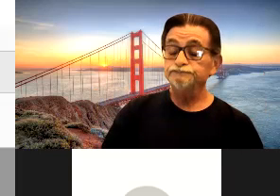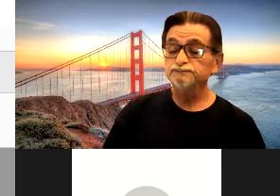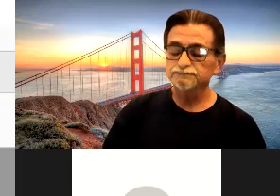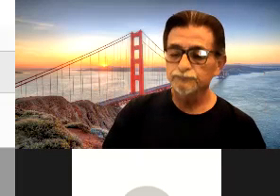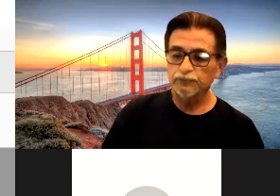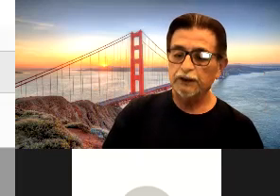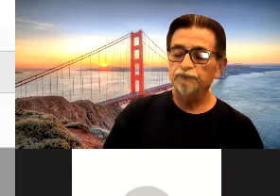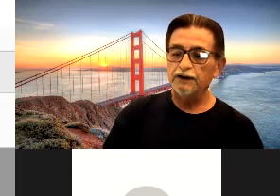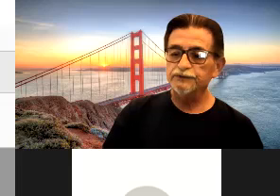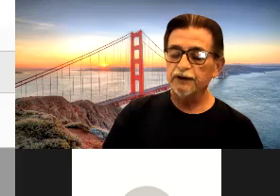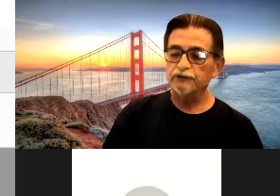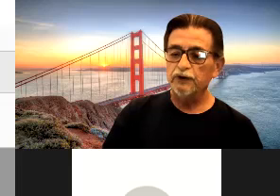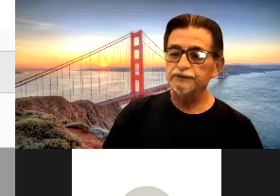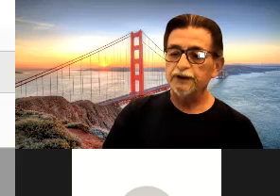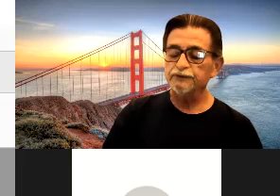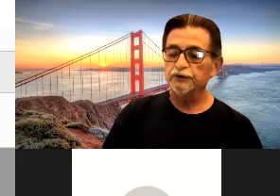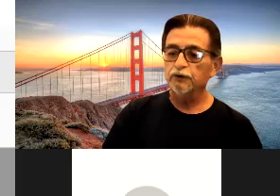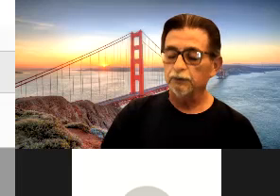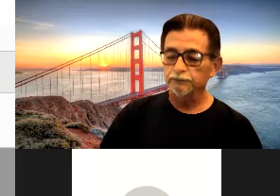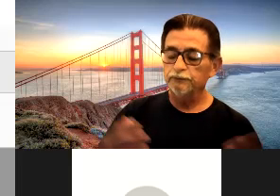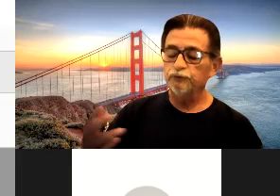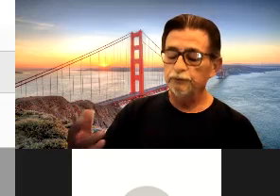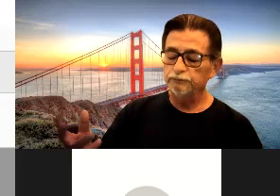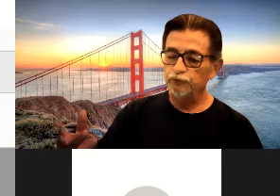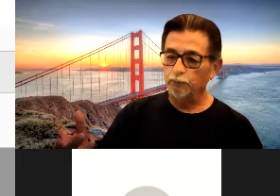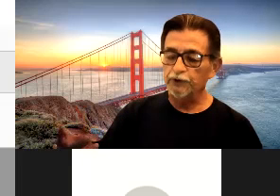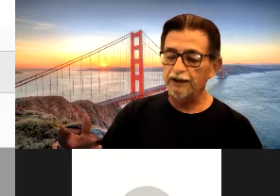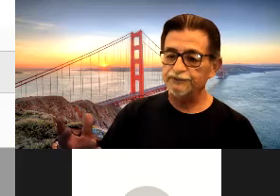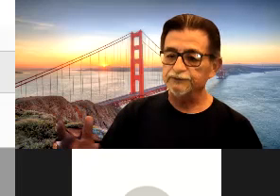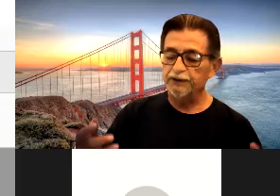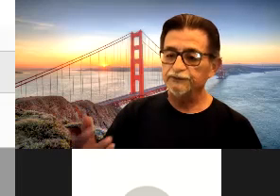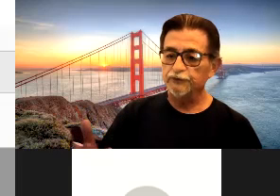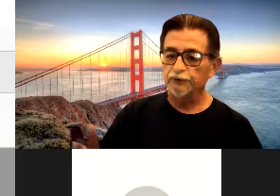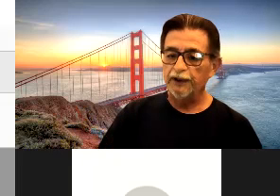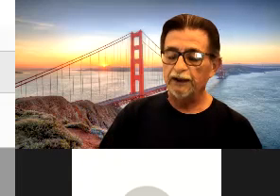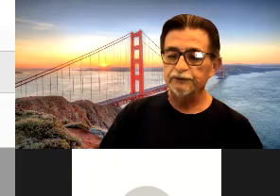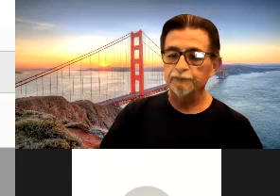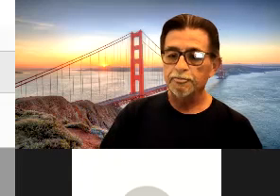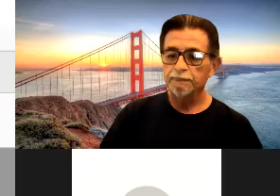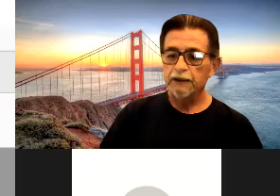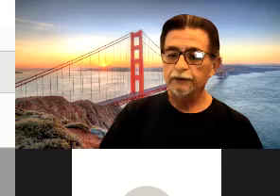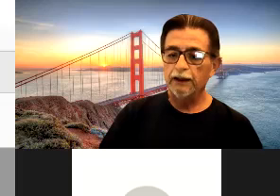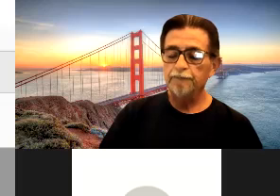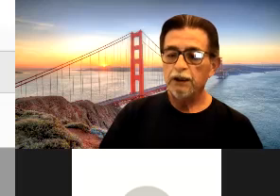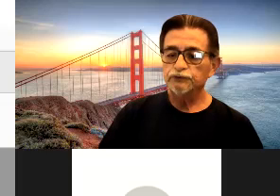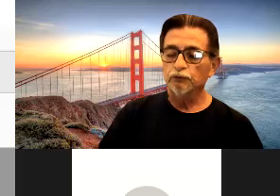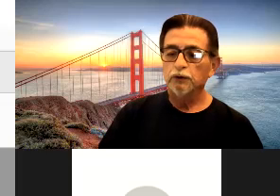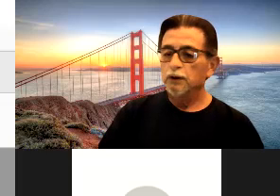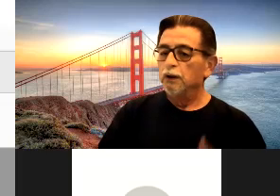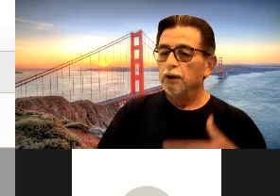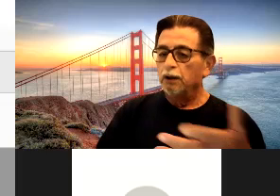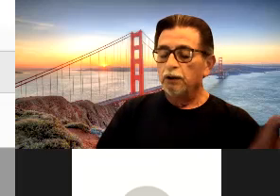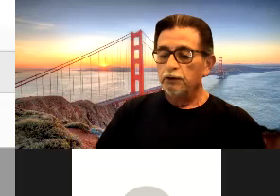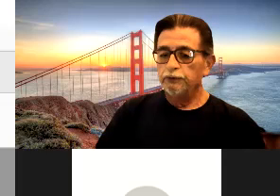8 valence electrons, and hence are called noble gases because they're unreacting. Okay,